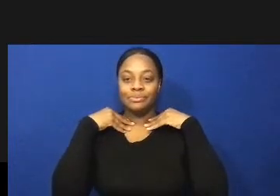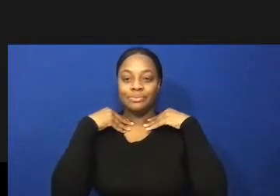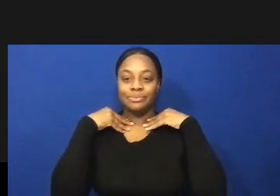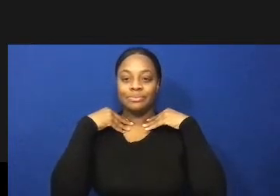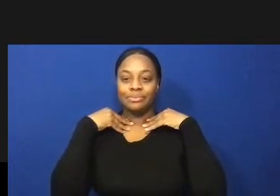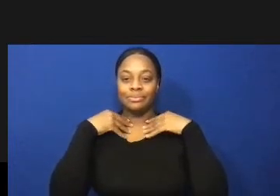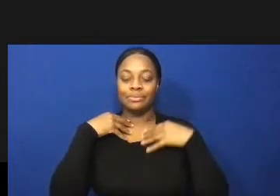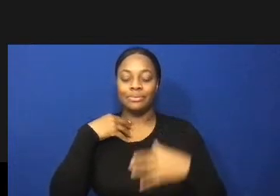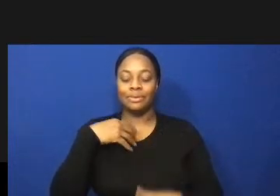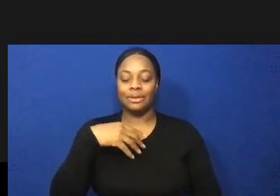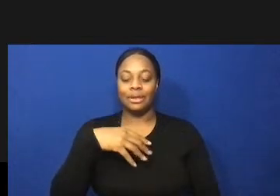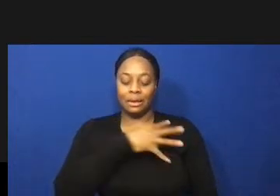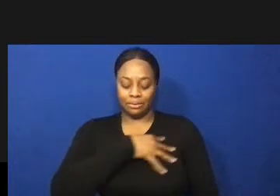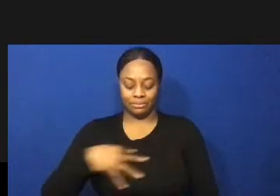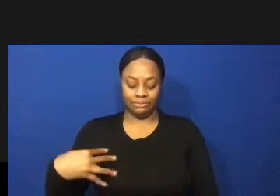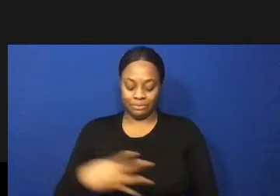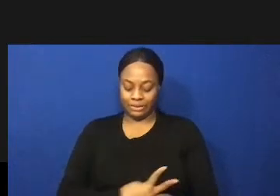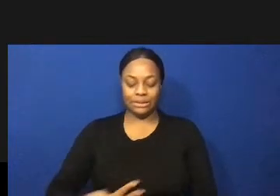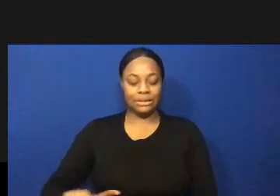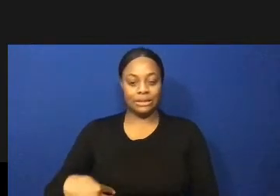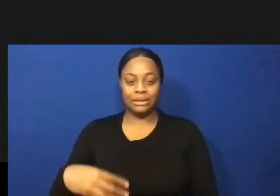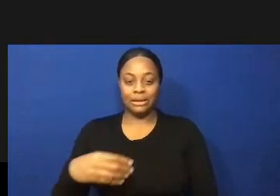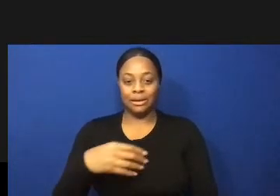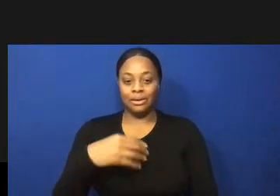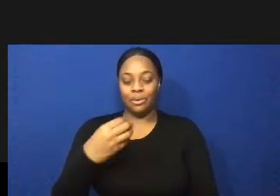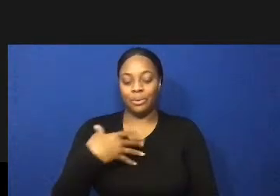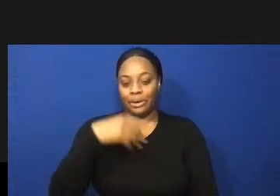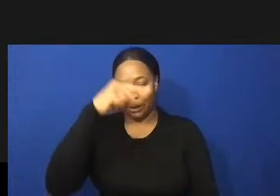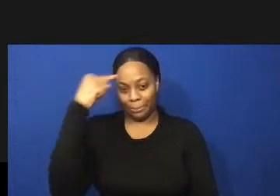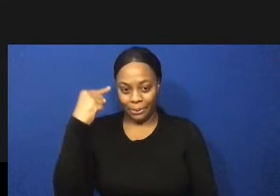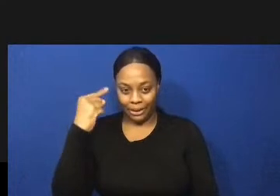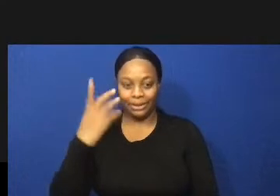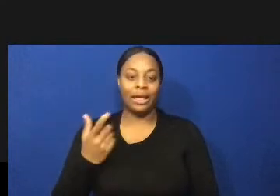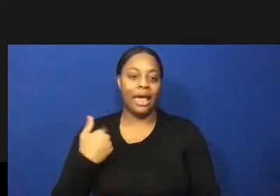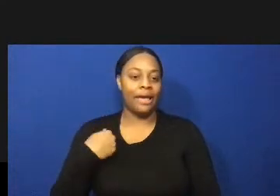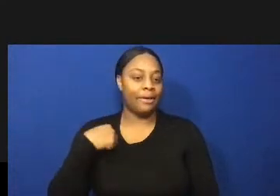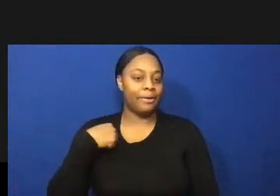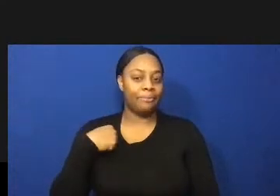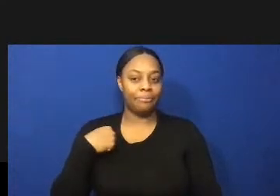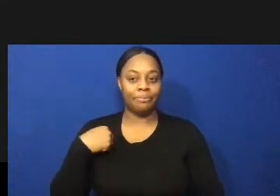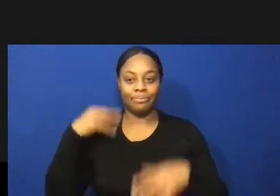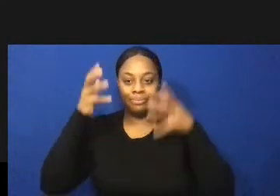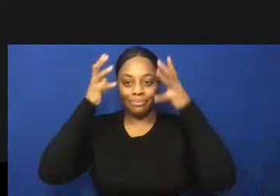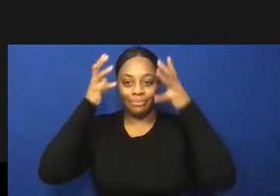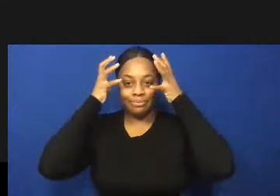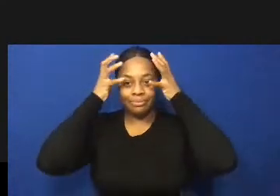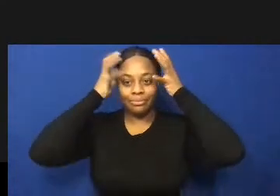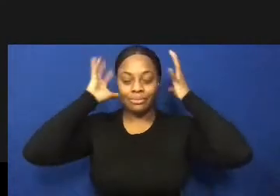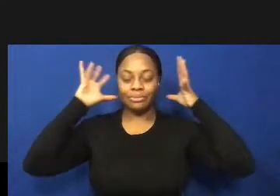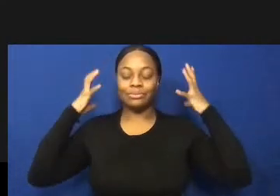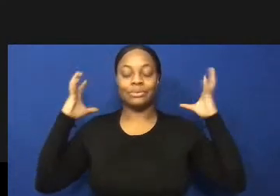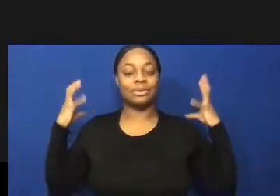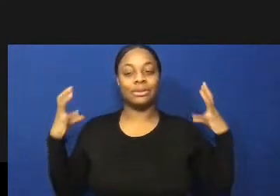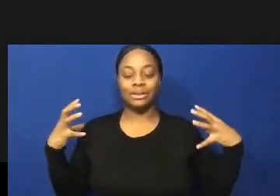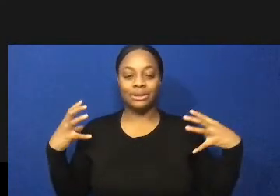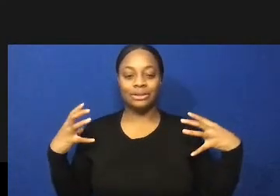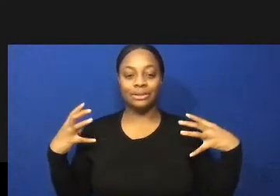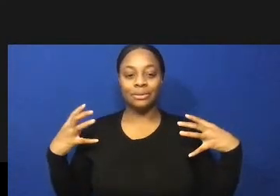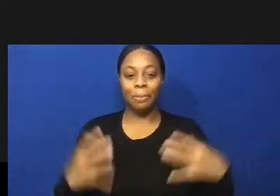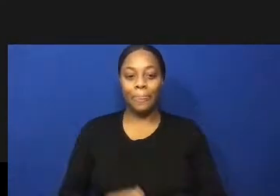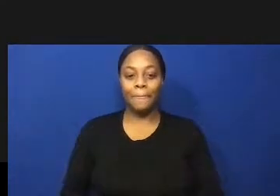is black and white stripes with a pearl necklace. I have my hair out and loud and